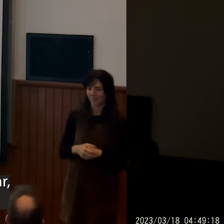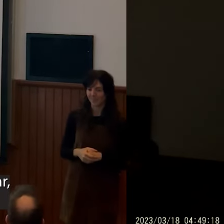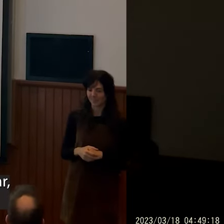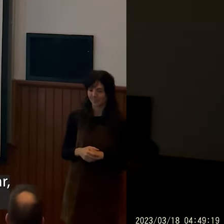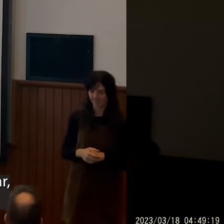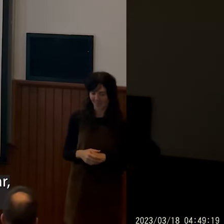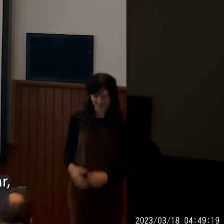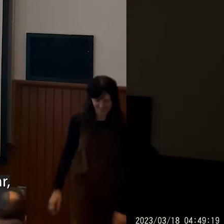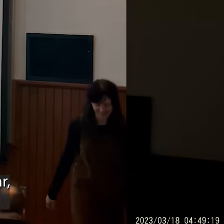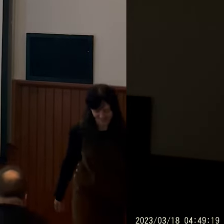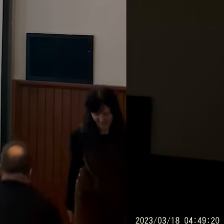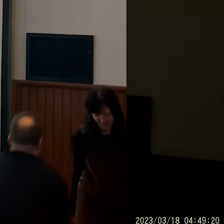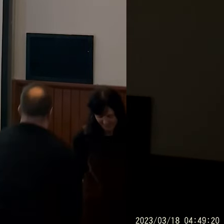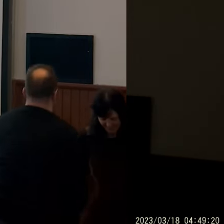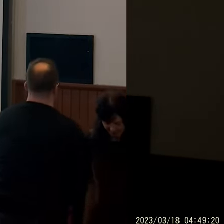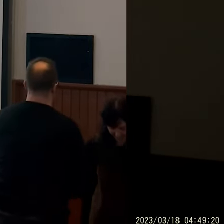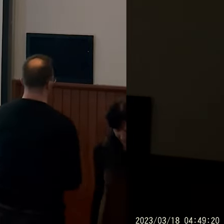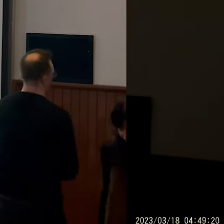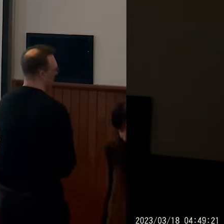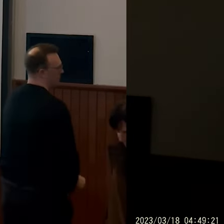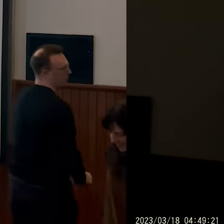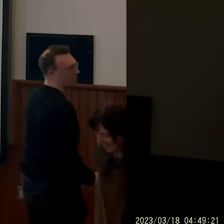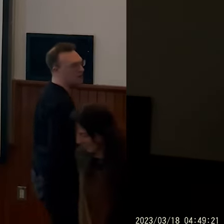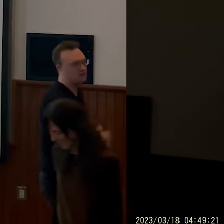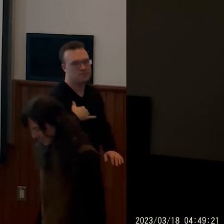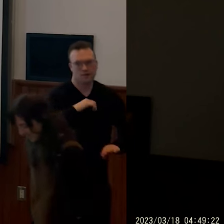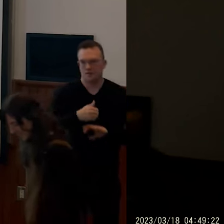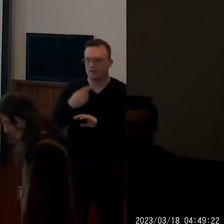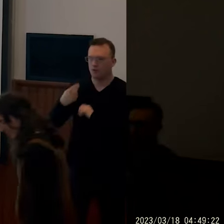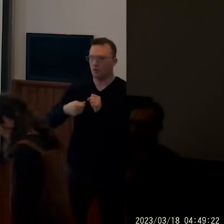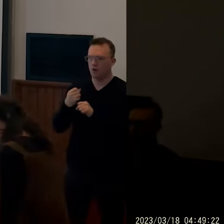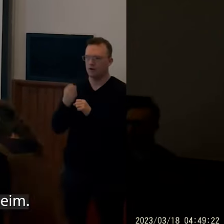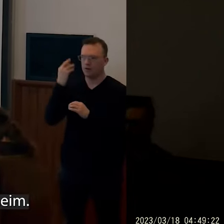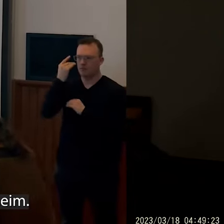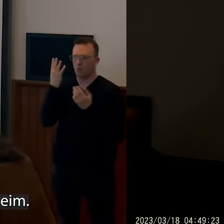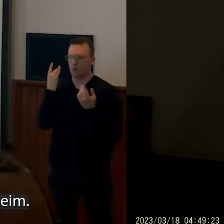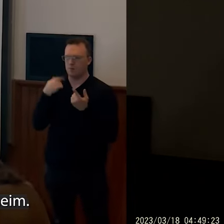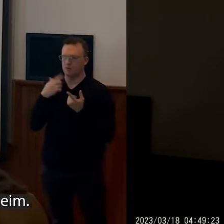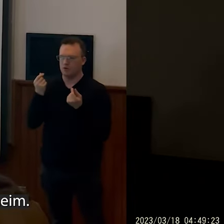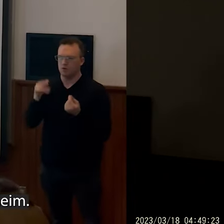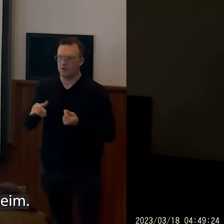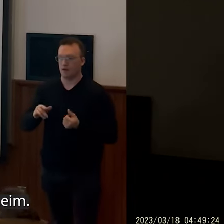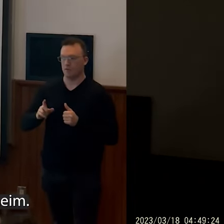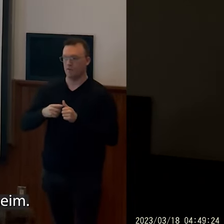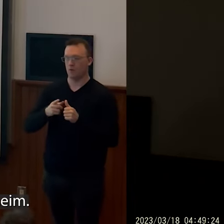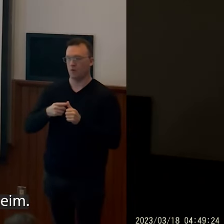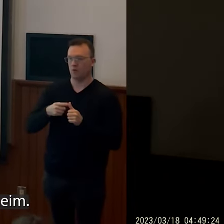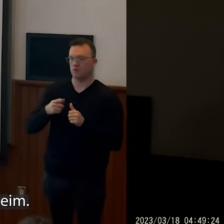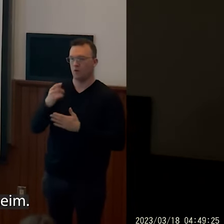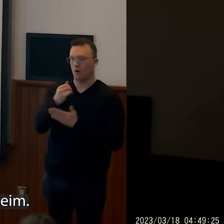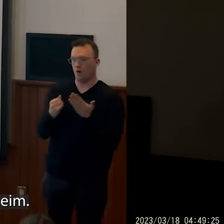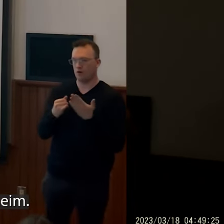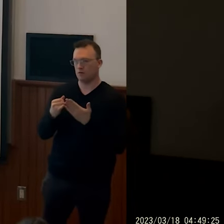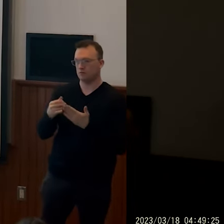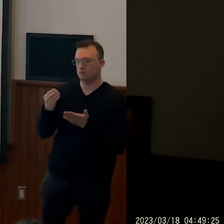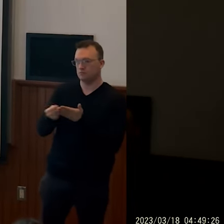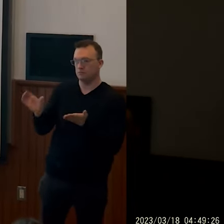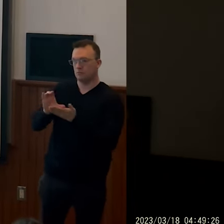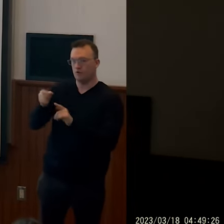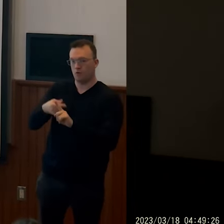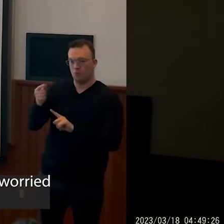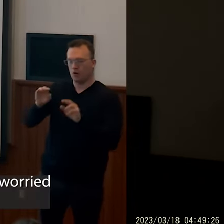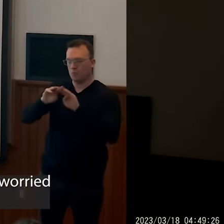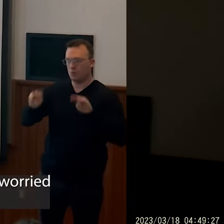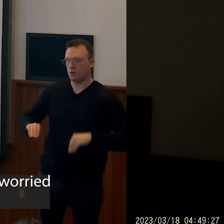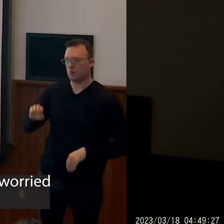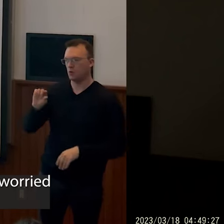as 1 year. I think about why I did that. As the first web art commission by the Guggenheim, it's, I